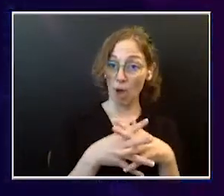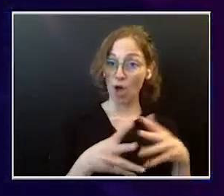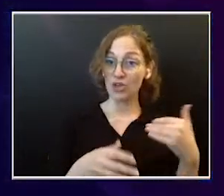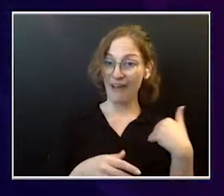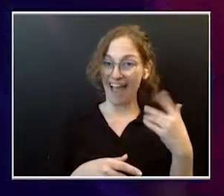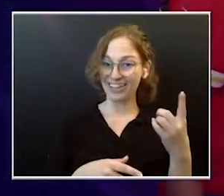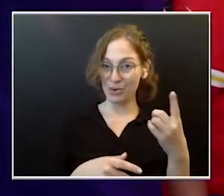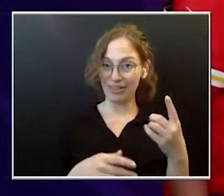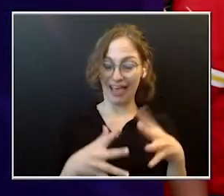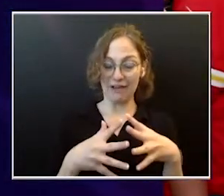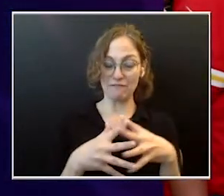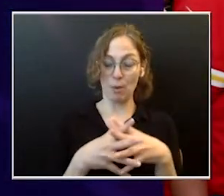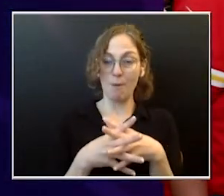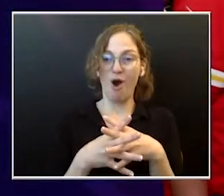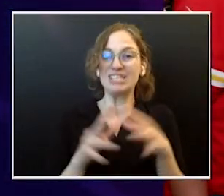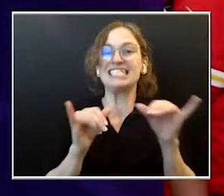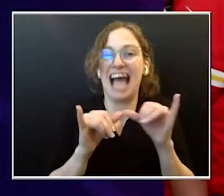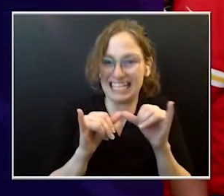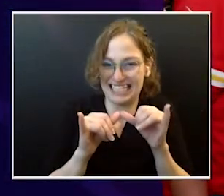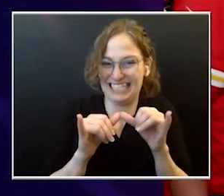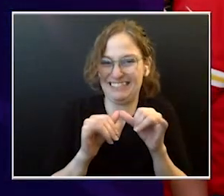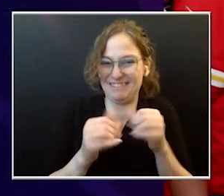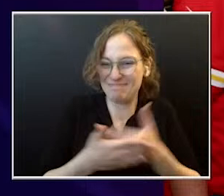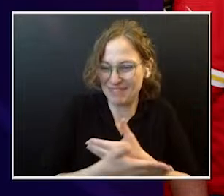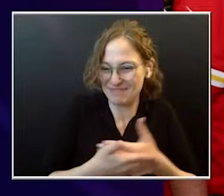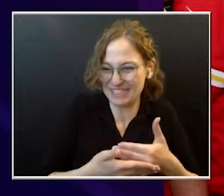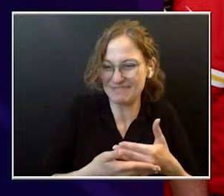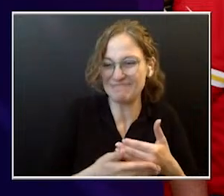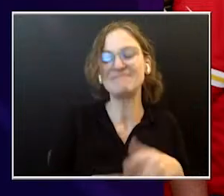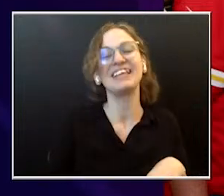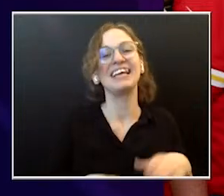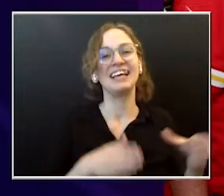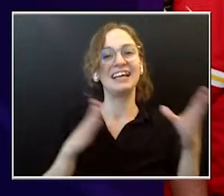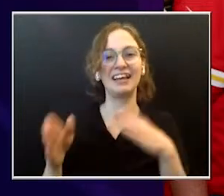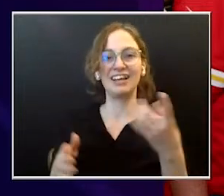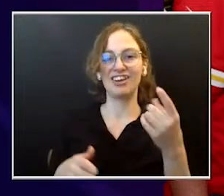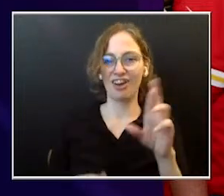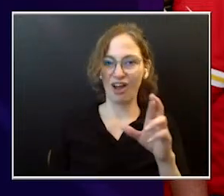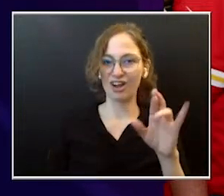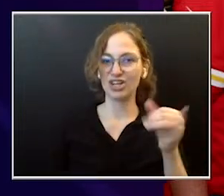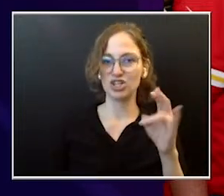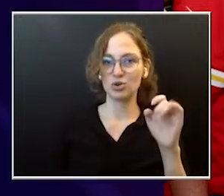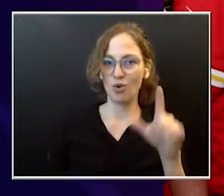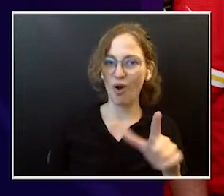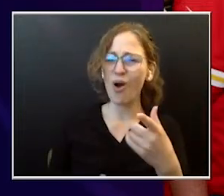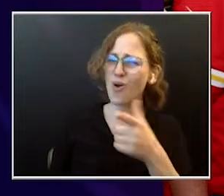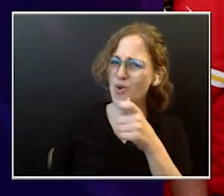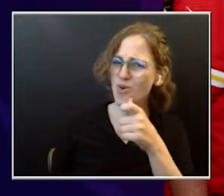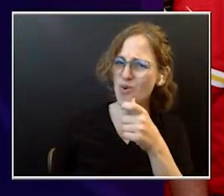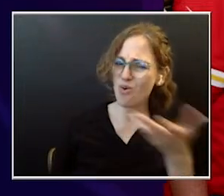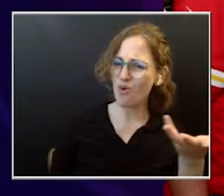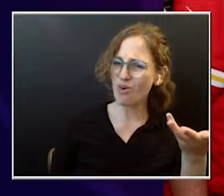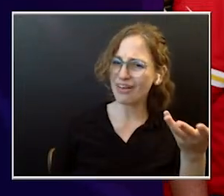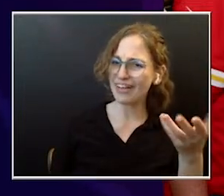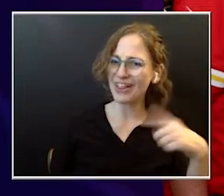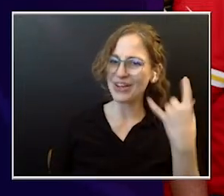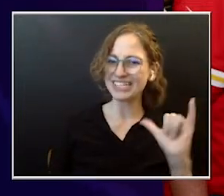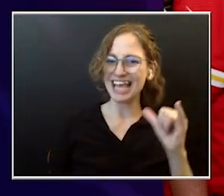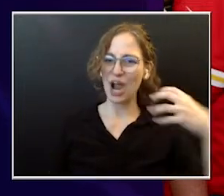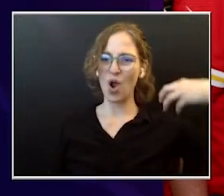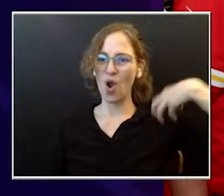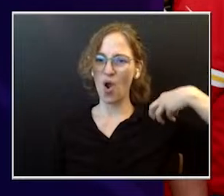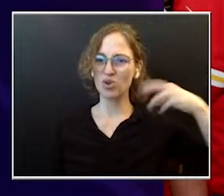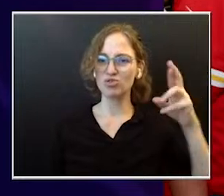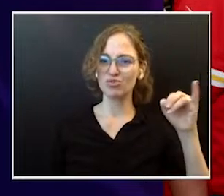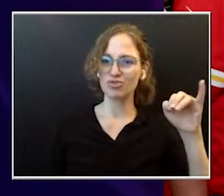great-grandbaby. Now we want to go to Dr. Jewel. Well, speaking of football, who are you here with? Looks like Coach Reed. Yes, that was another